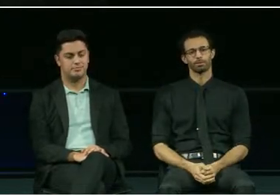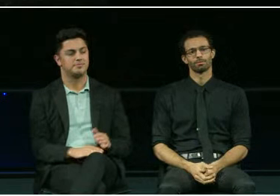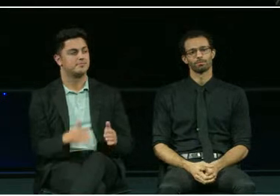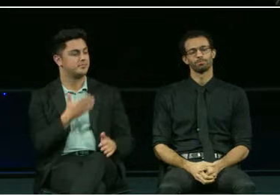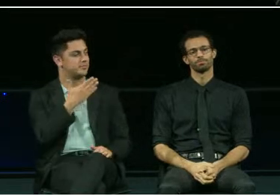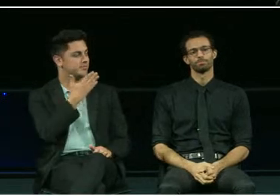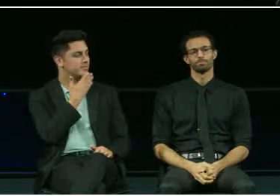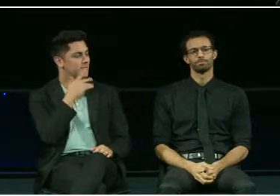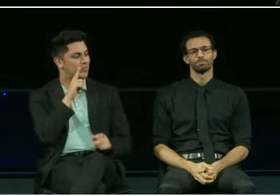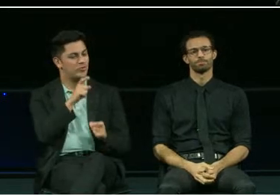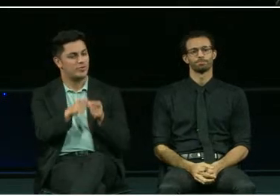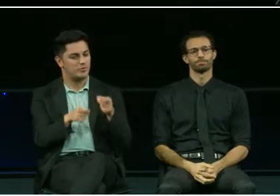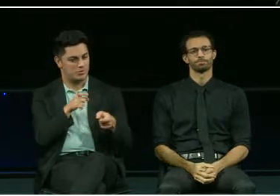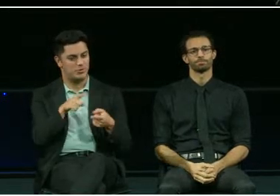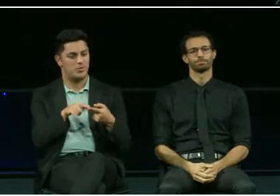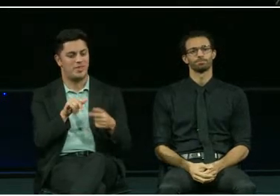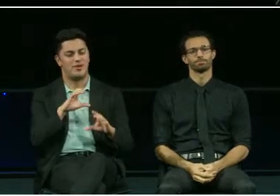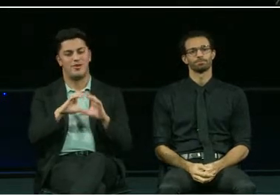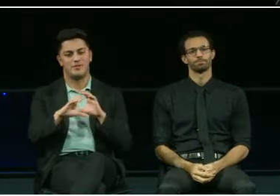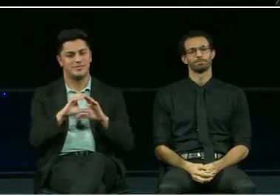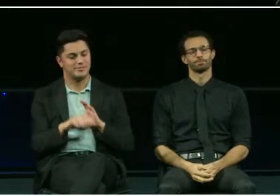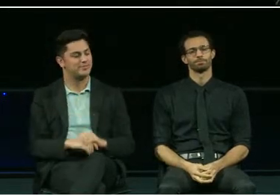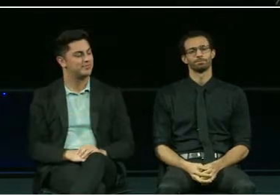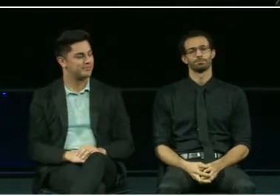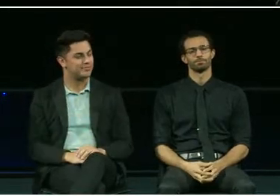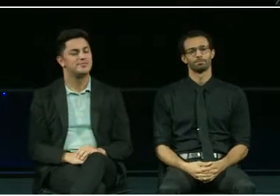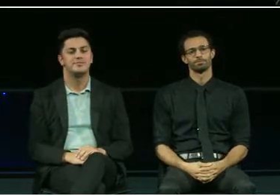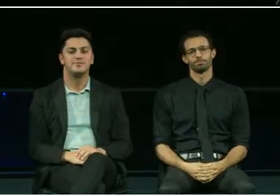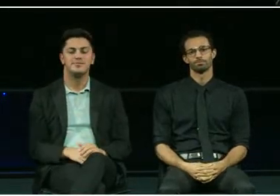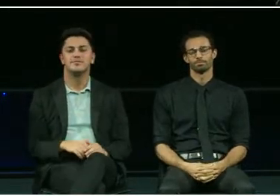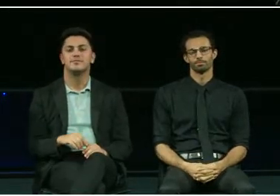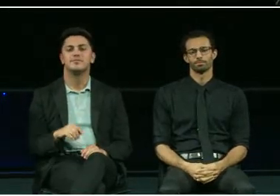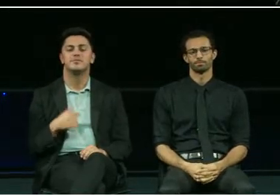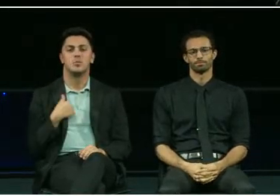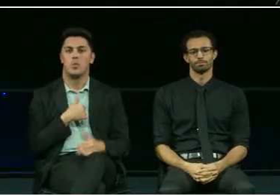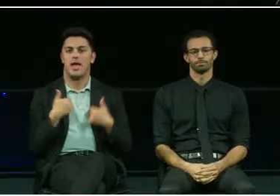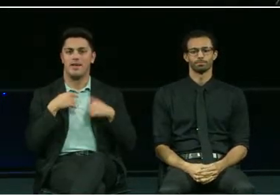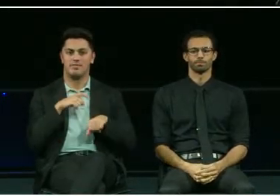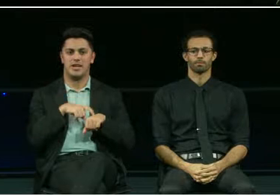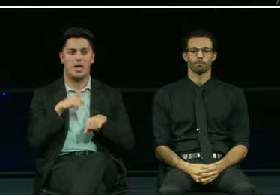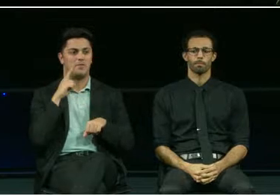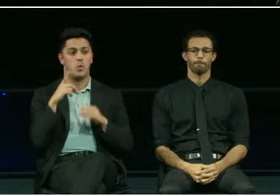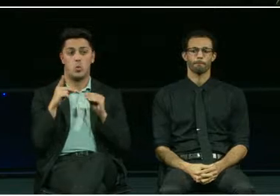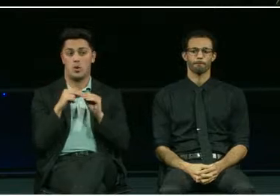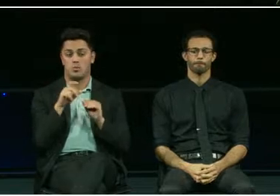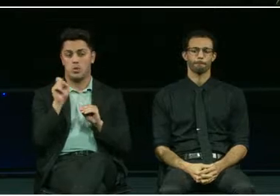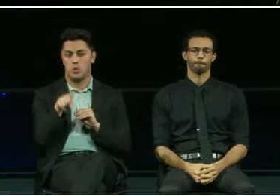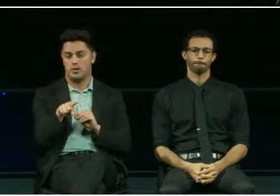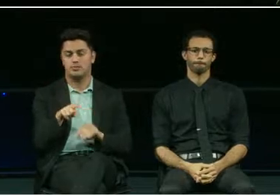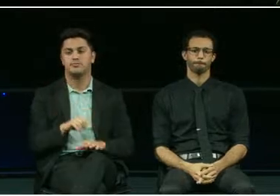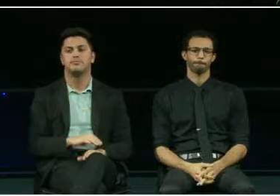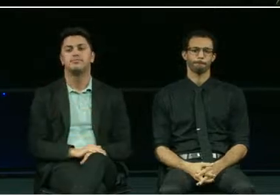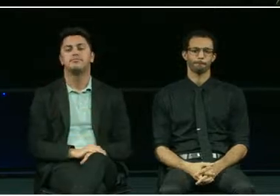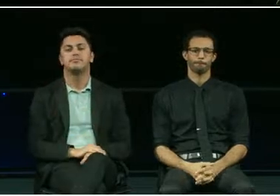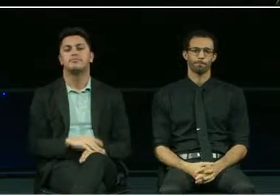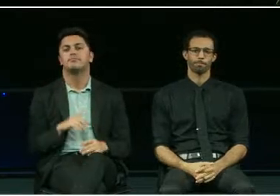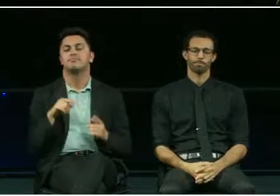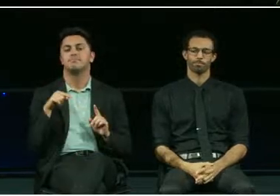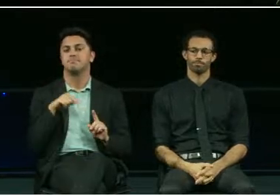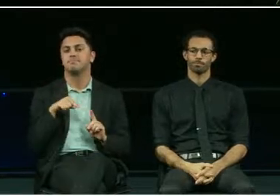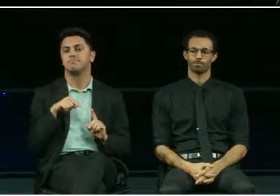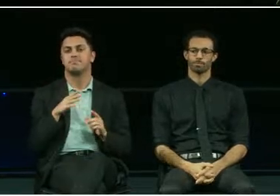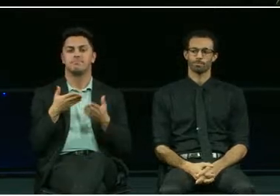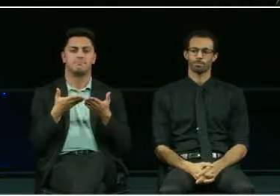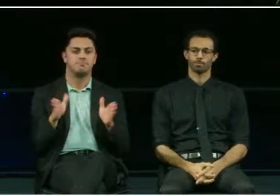Thank you so much for contributing to that conversation. We have time for one more question. So, and this is